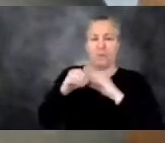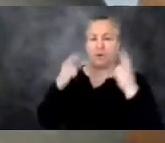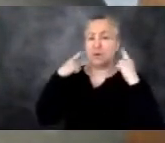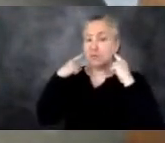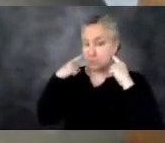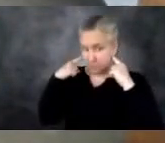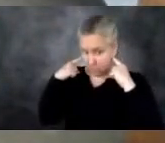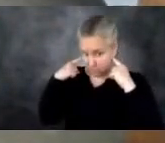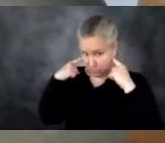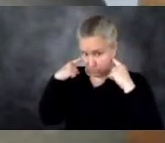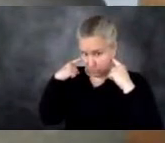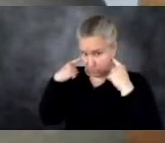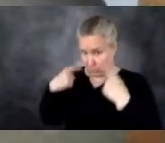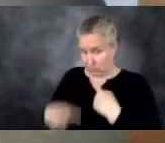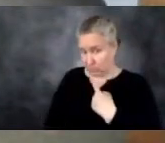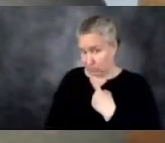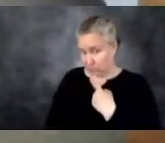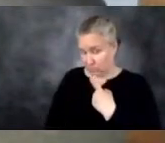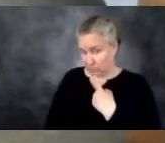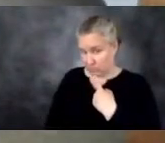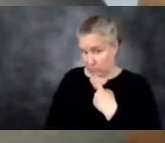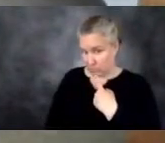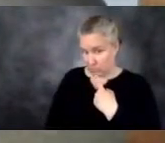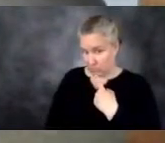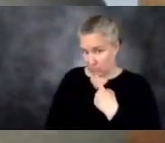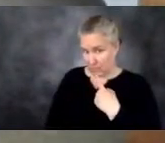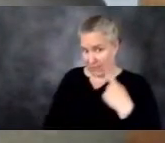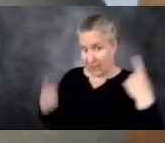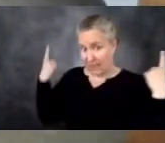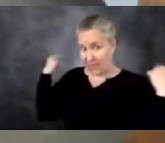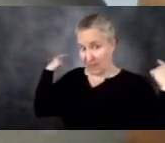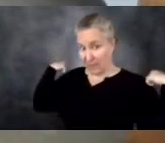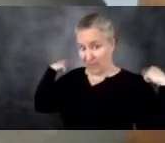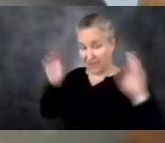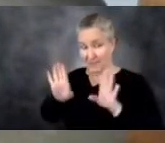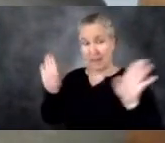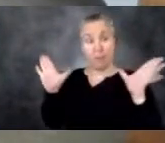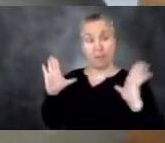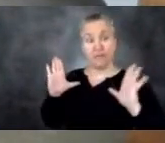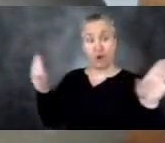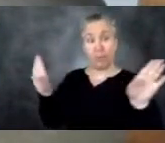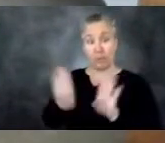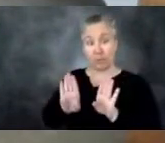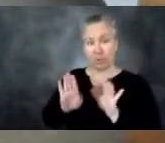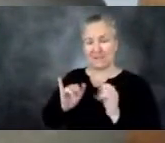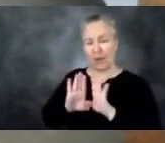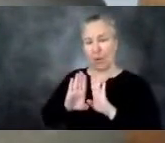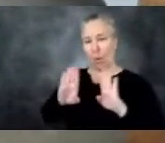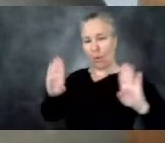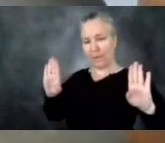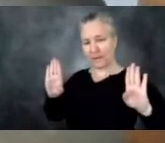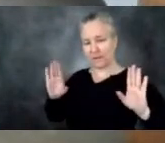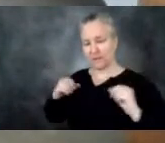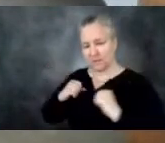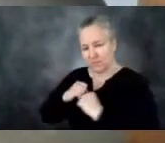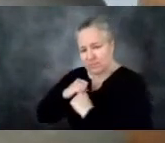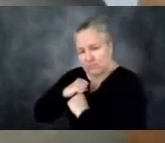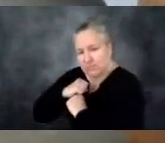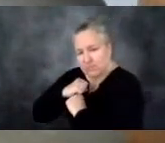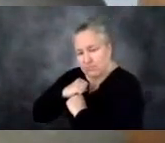chest. Think about pulling those shoulder blades apart. Big inhale